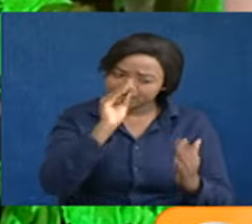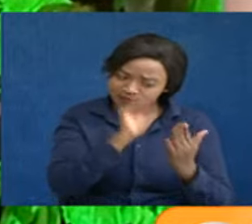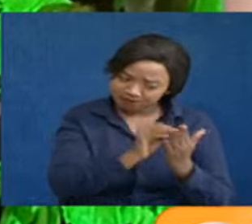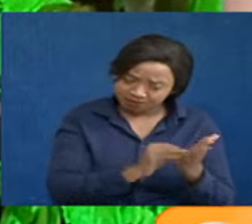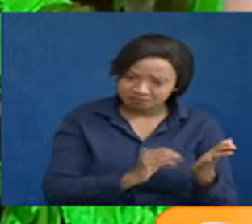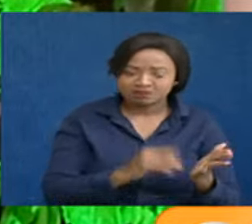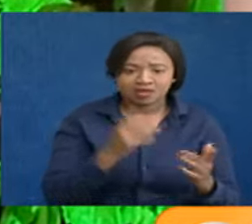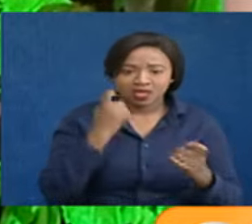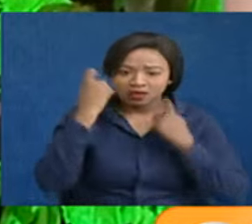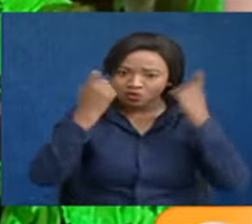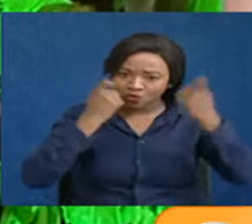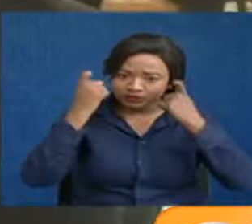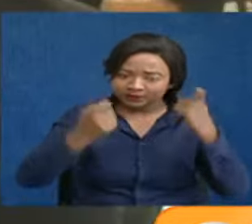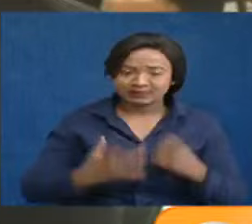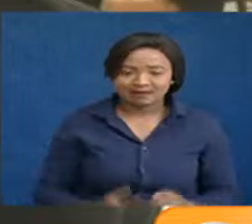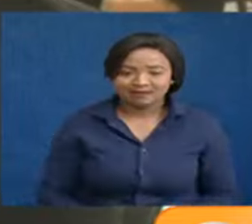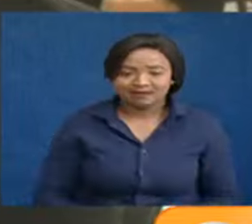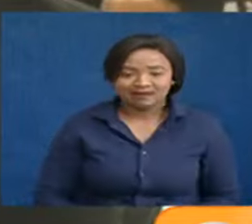will be done.